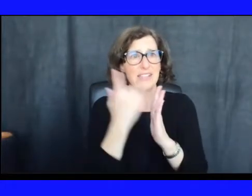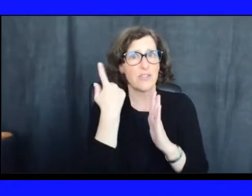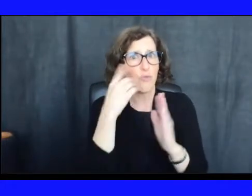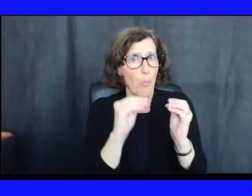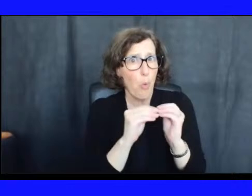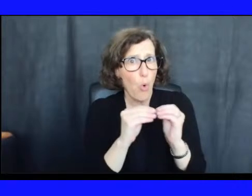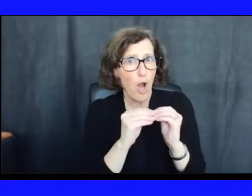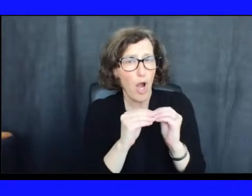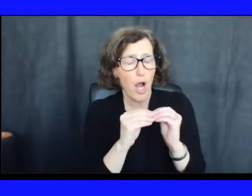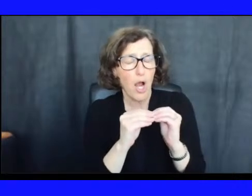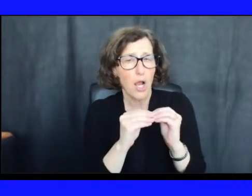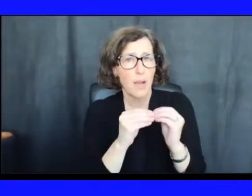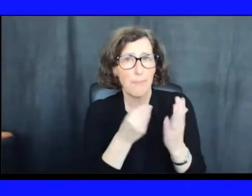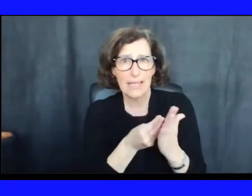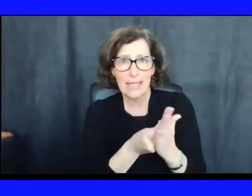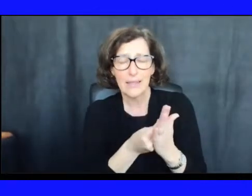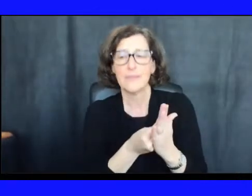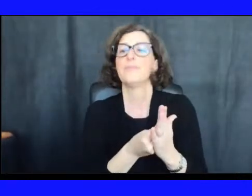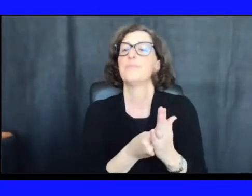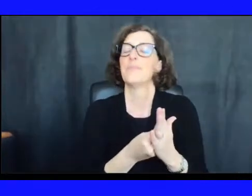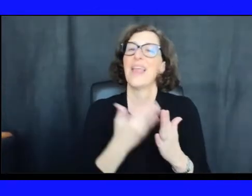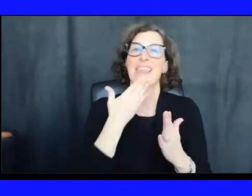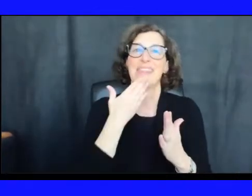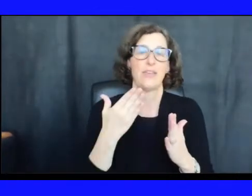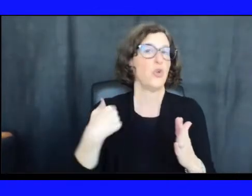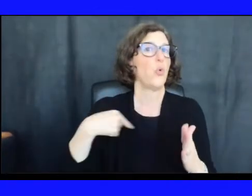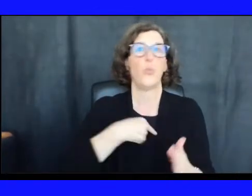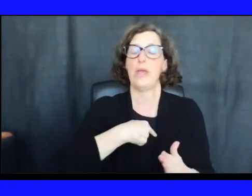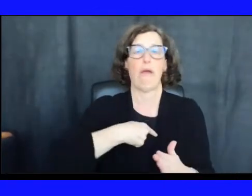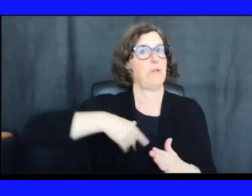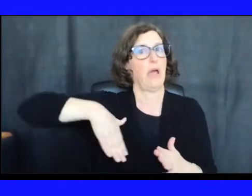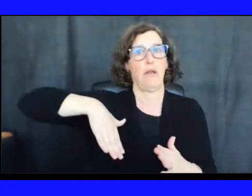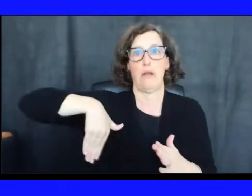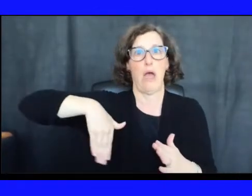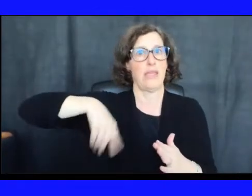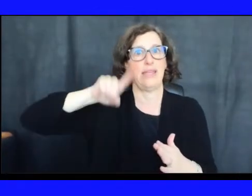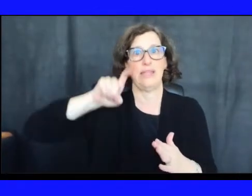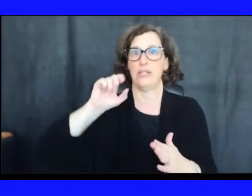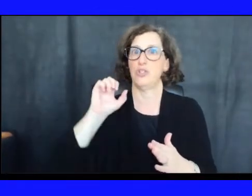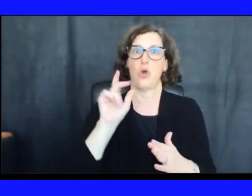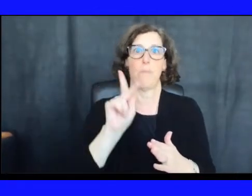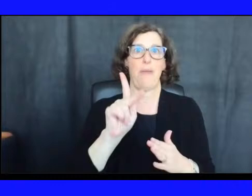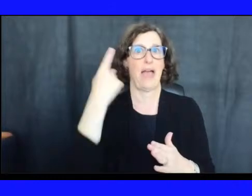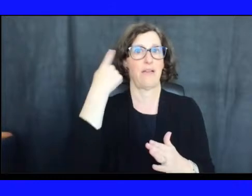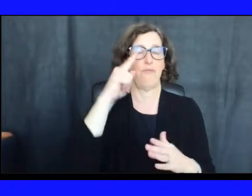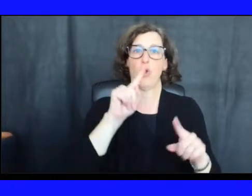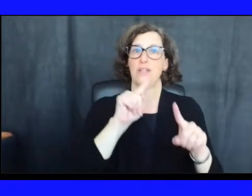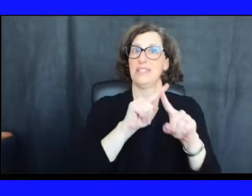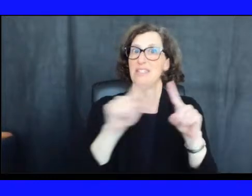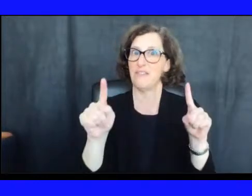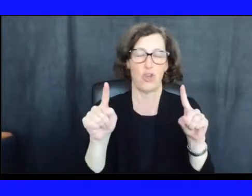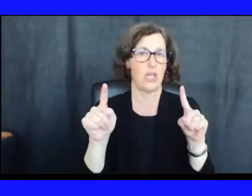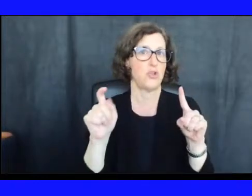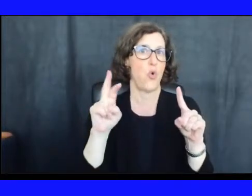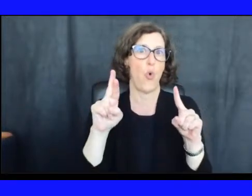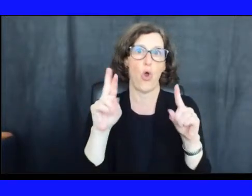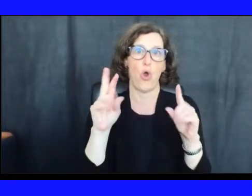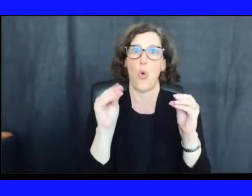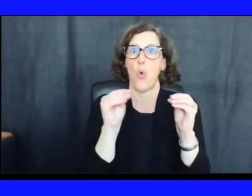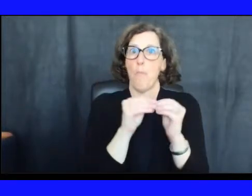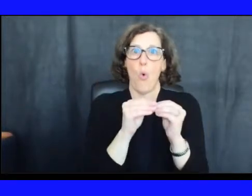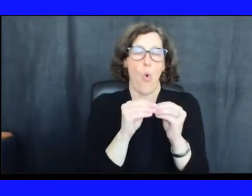about how much of the 100 million or more a year that will be needed for the